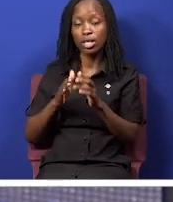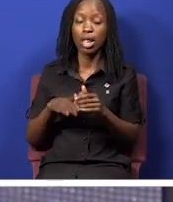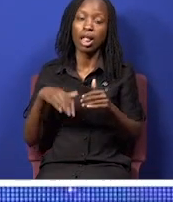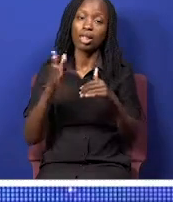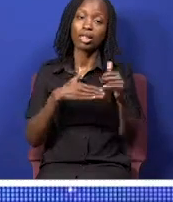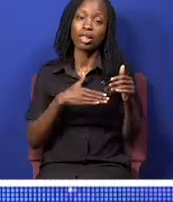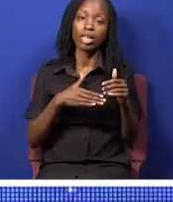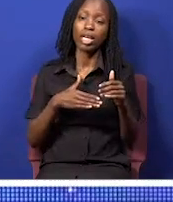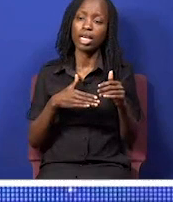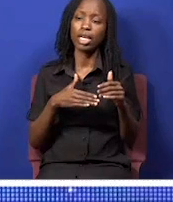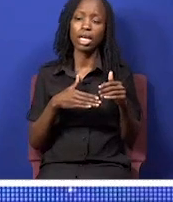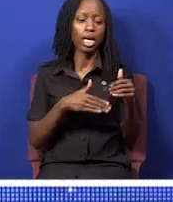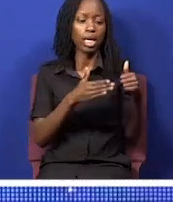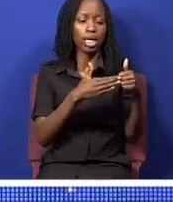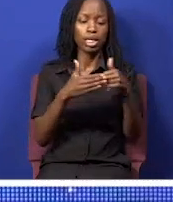Over one sinner who repents.